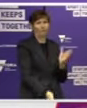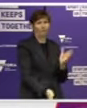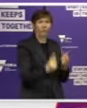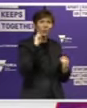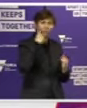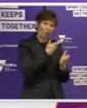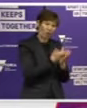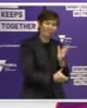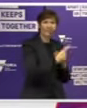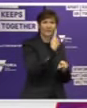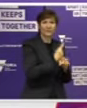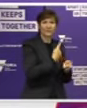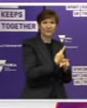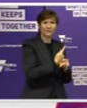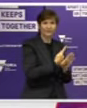of events.